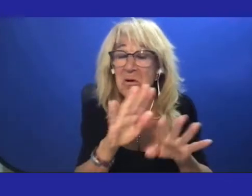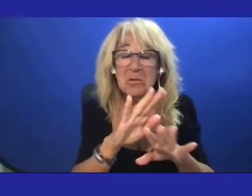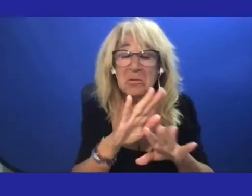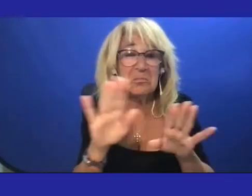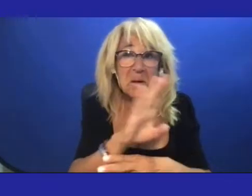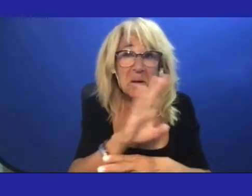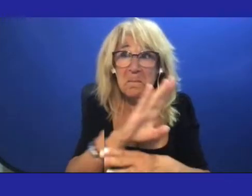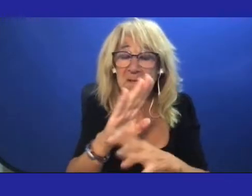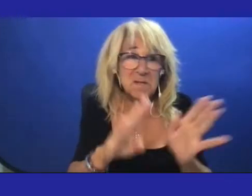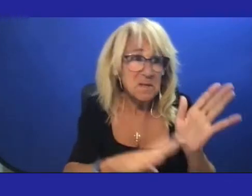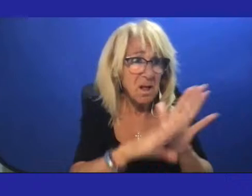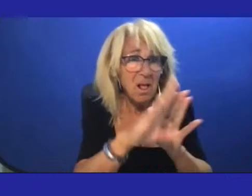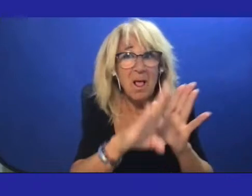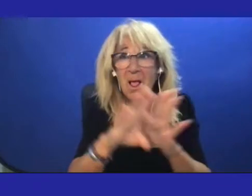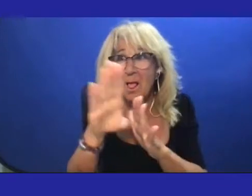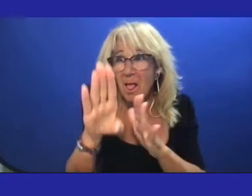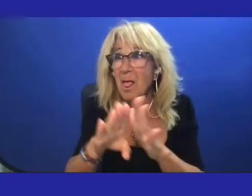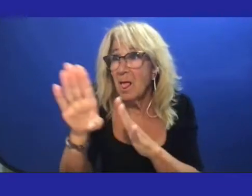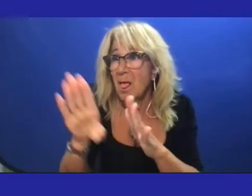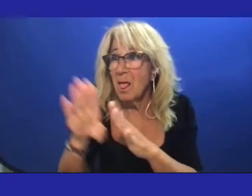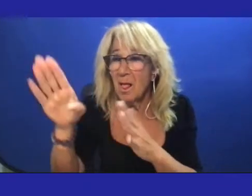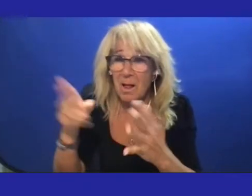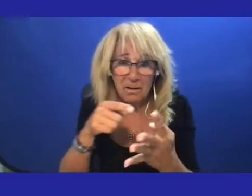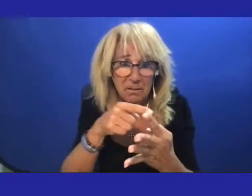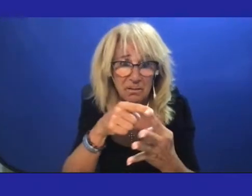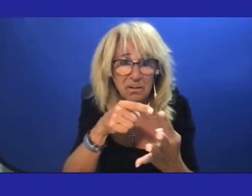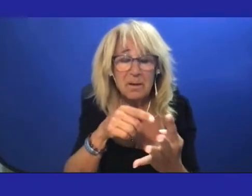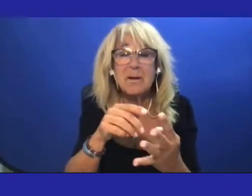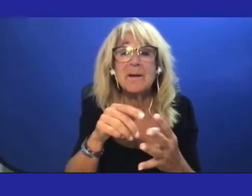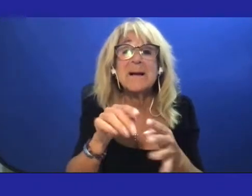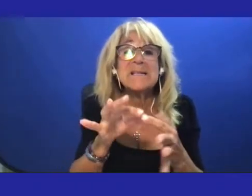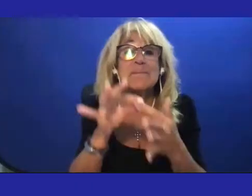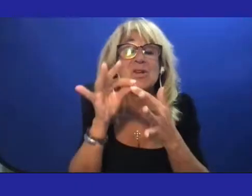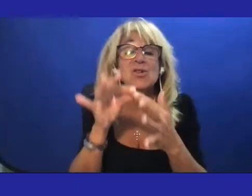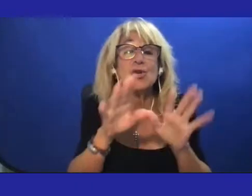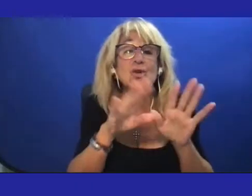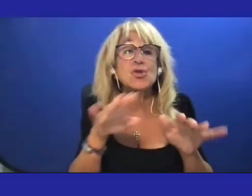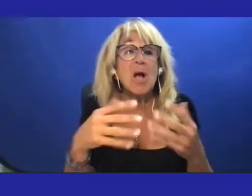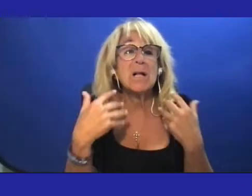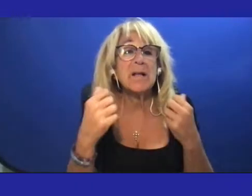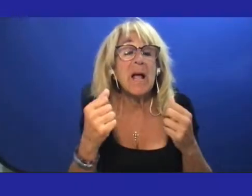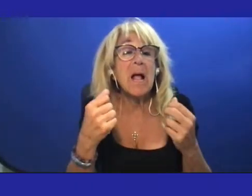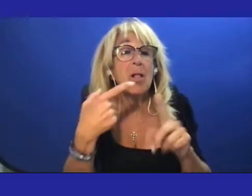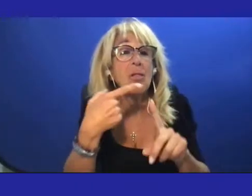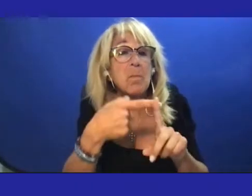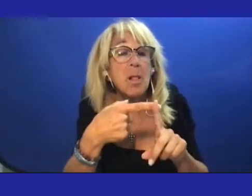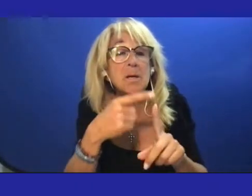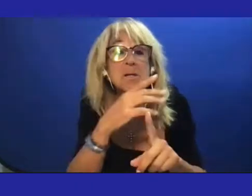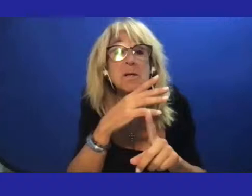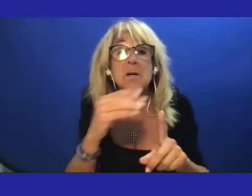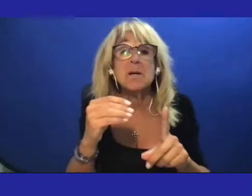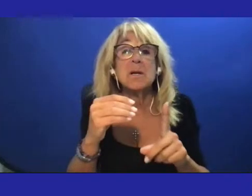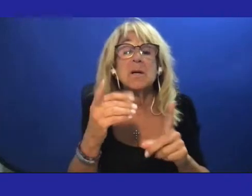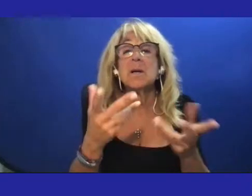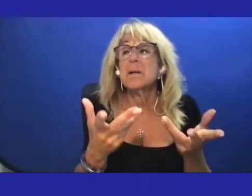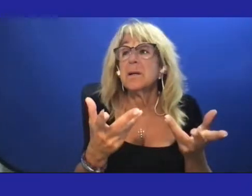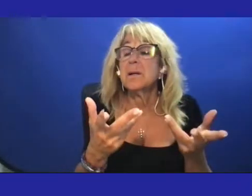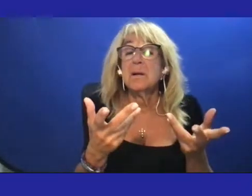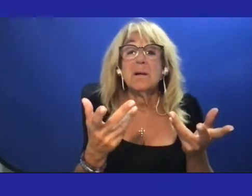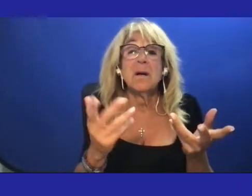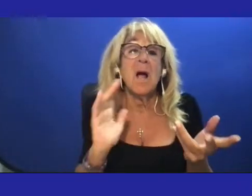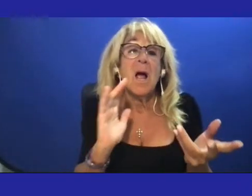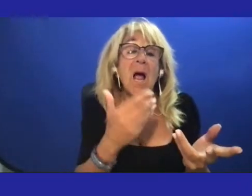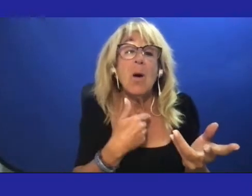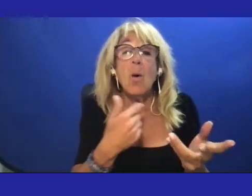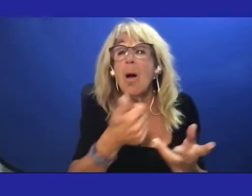growth, especially around Child Health Plus, and also around our commercial lines of business, in